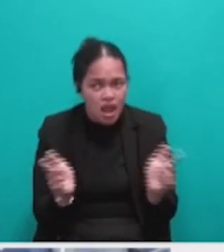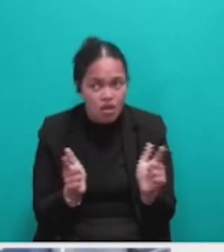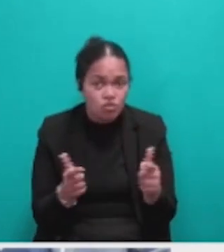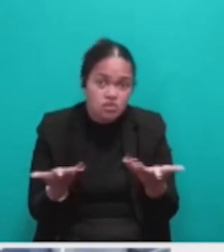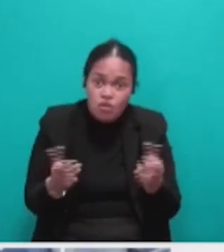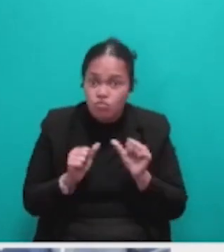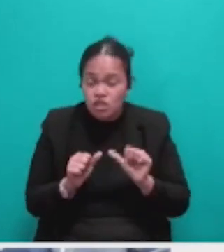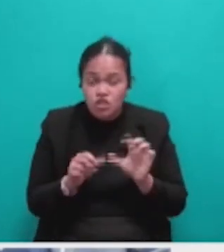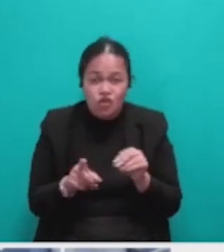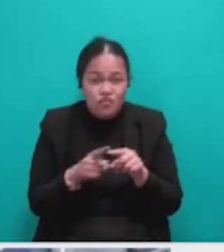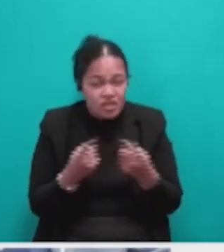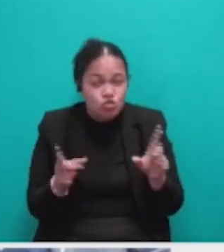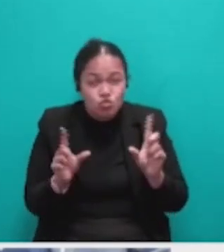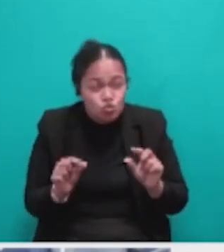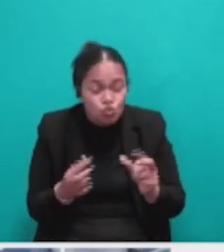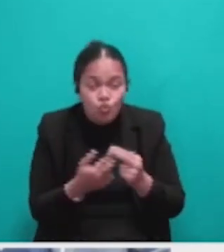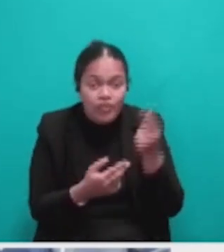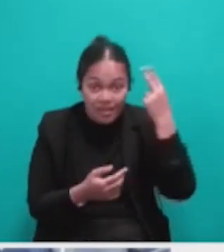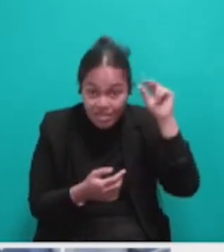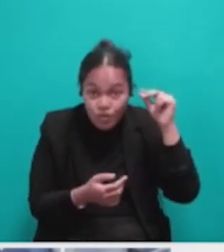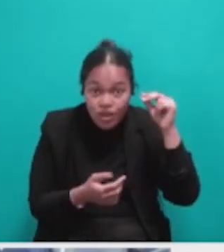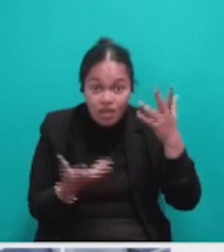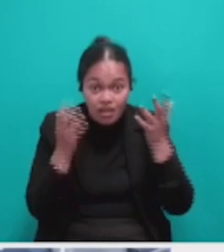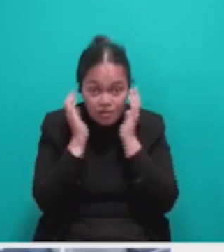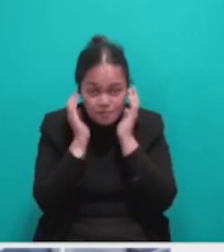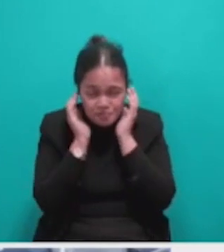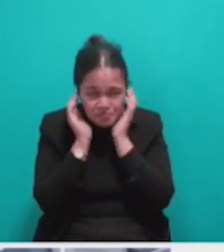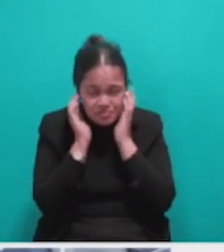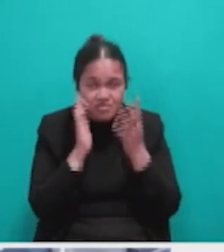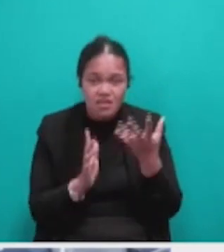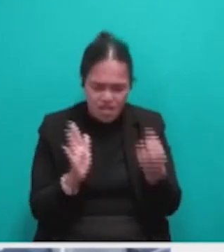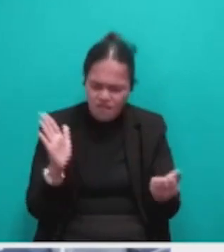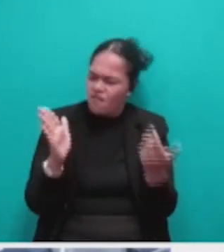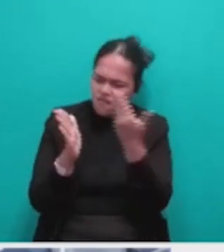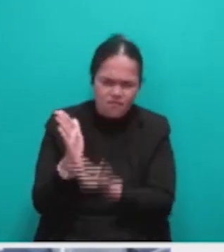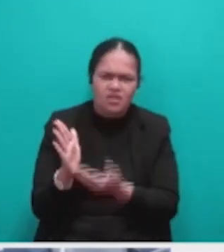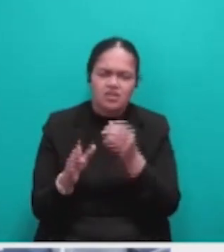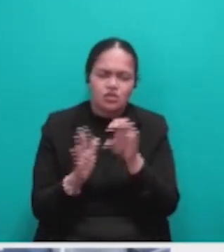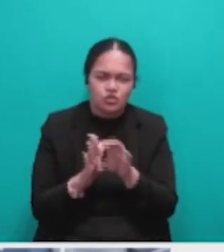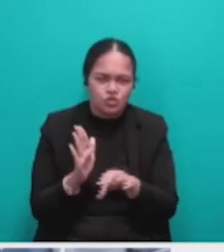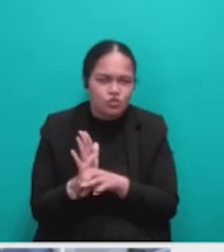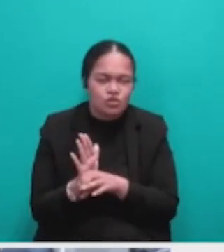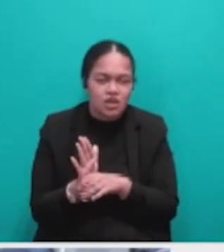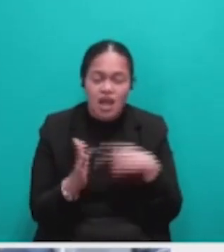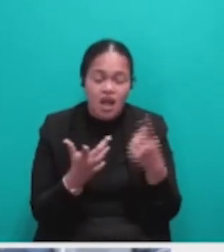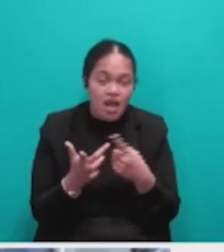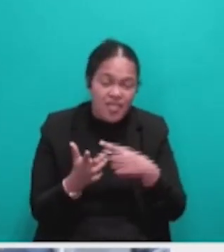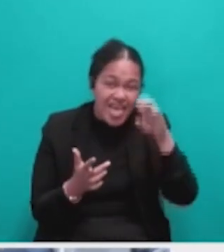of things that are to do with iTaukei, they are enshrined in the Constitution. And there are other aspects of this